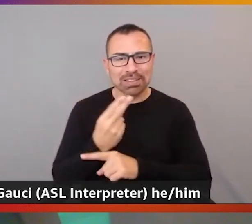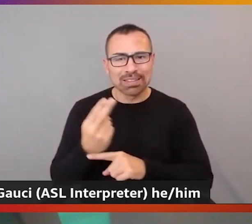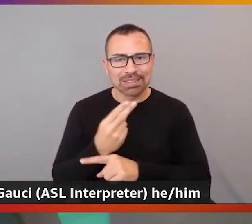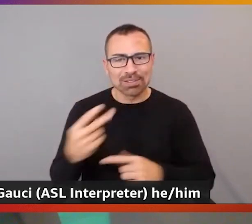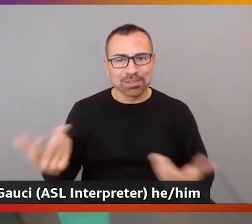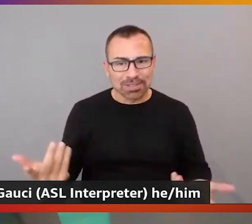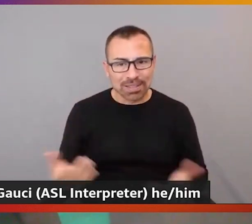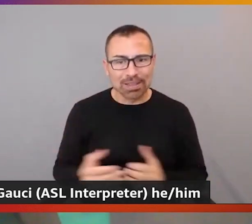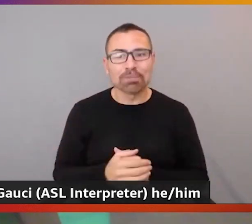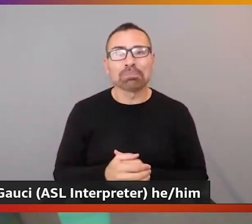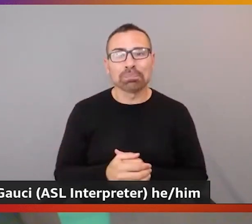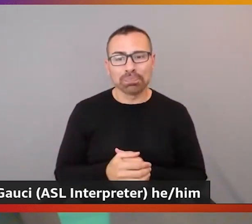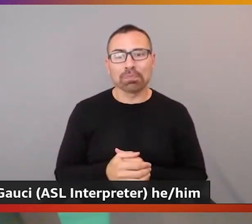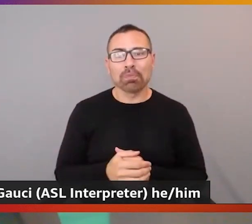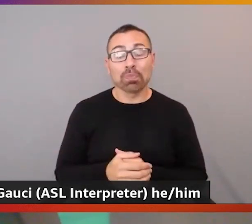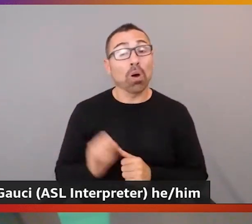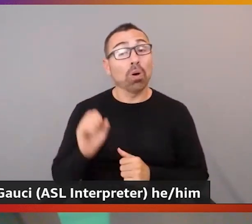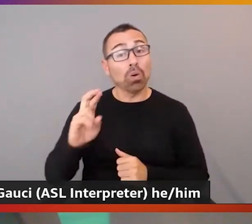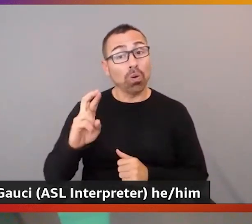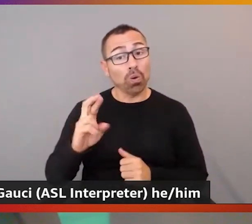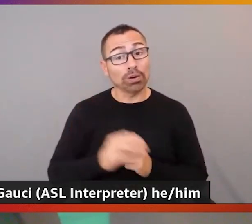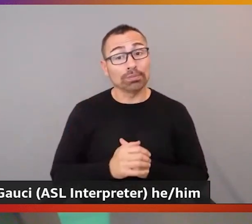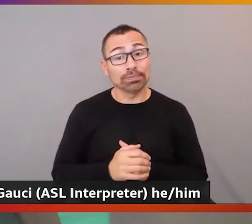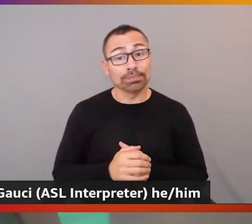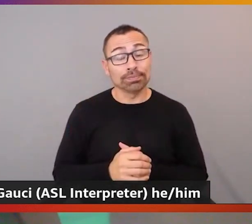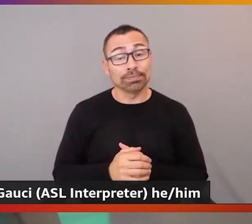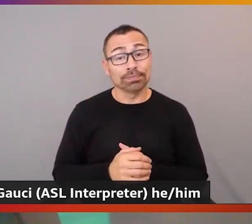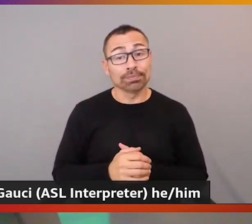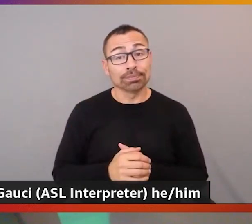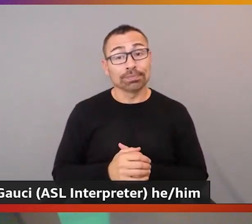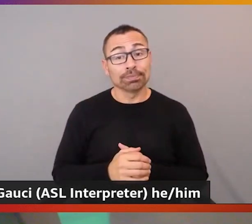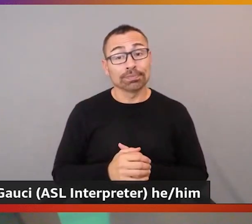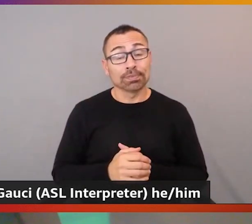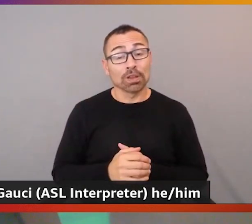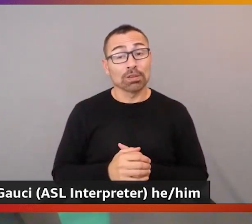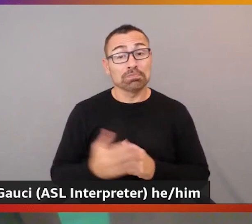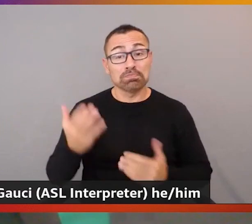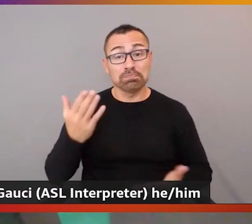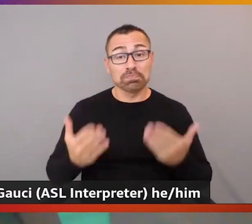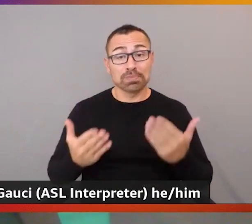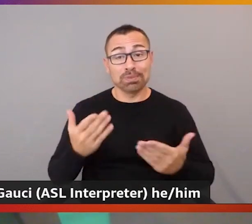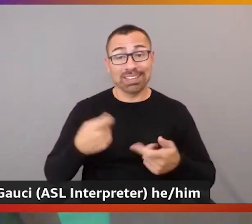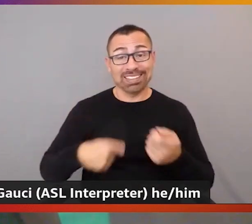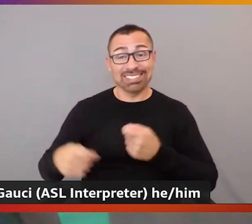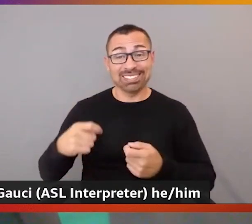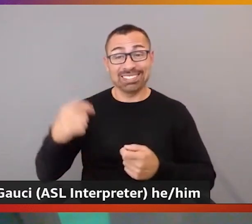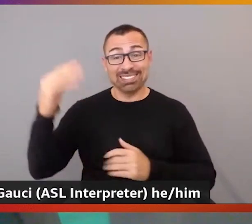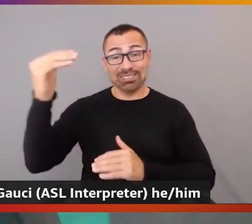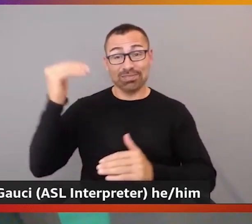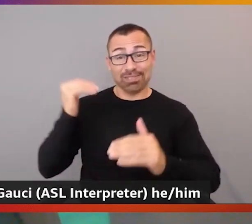right? Or what you might end up doing is you might under provision